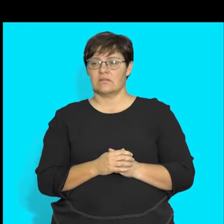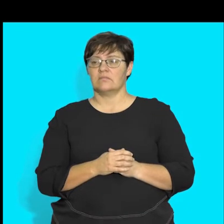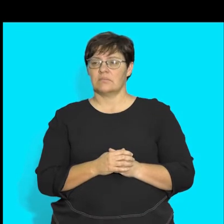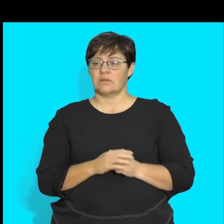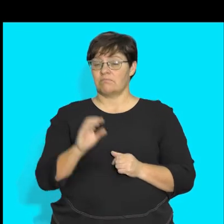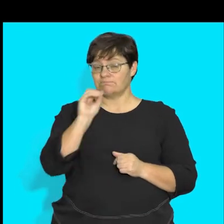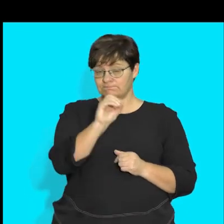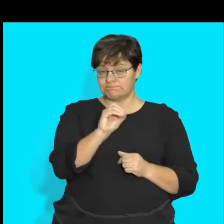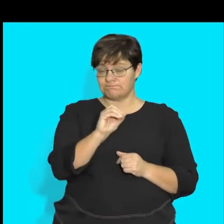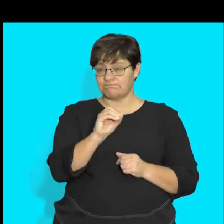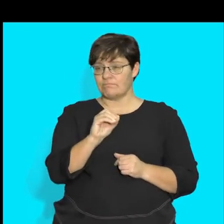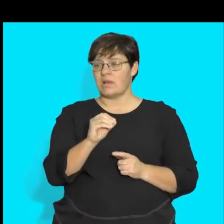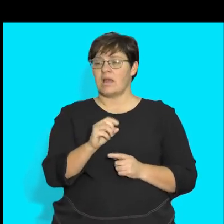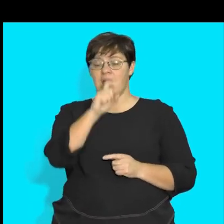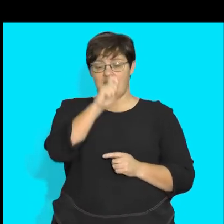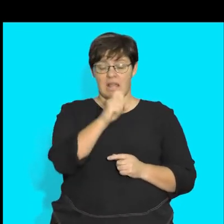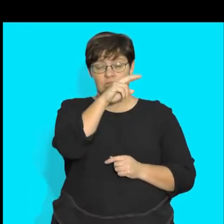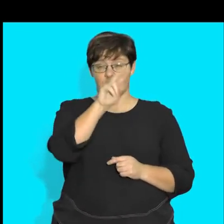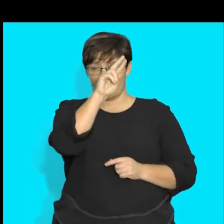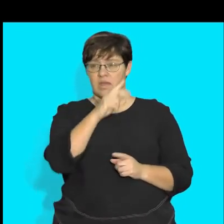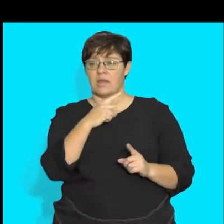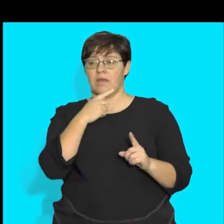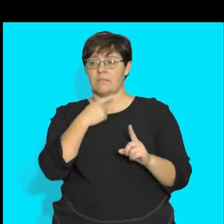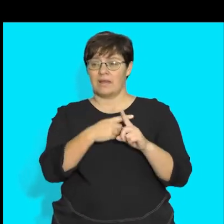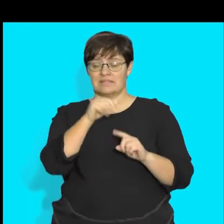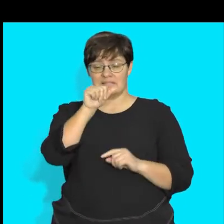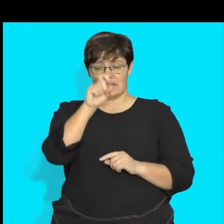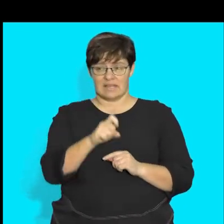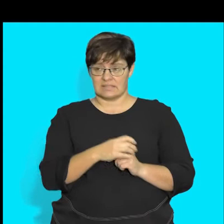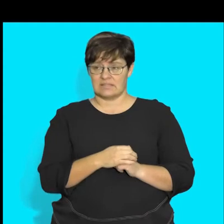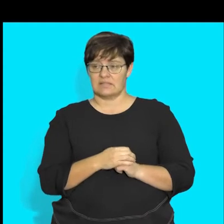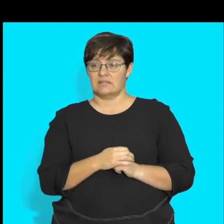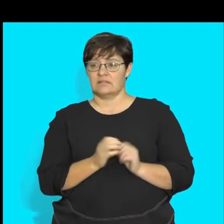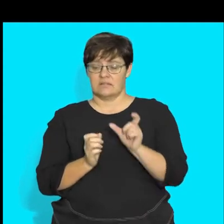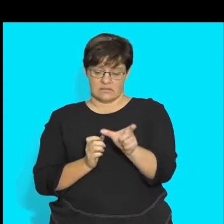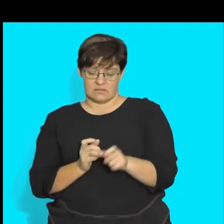square. So I'm going to write it in a different order. I'm going to put the x's together.